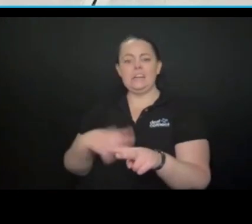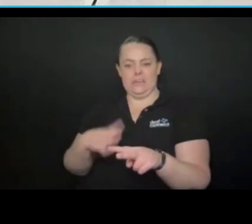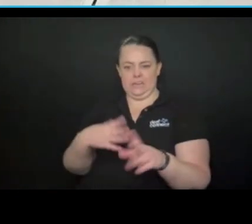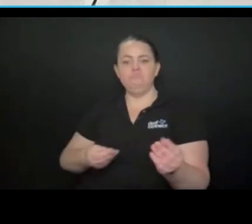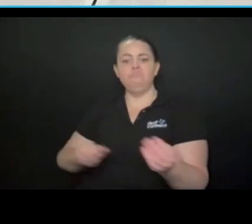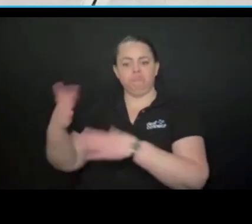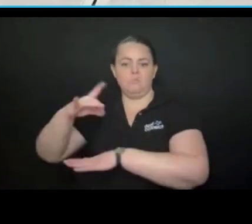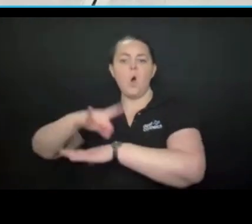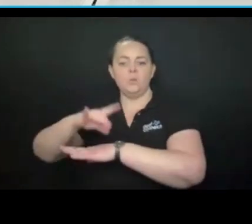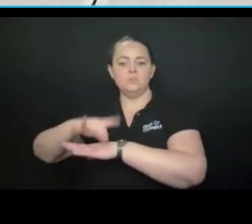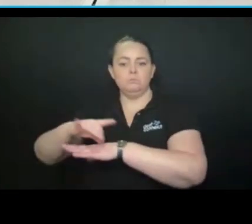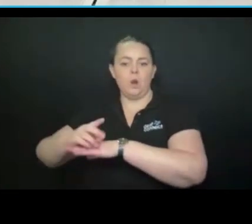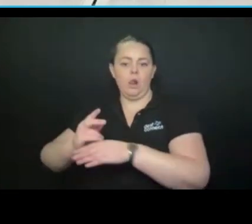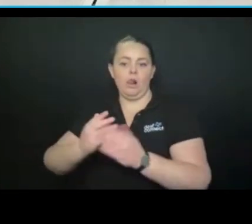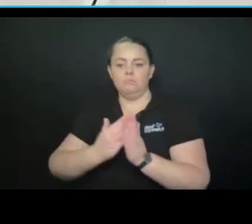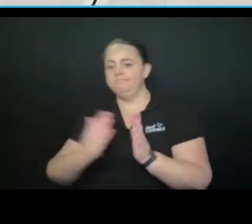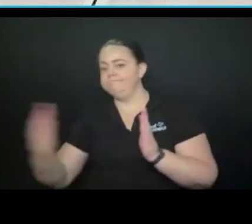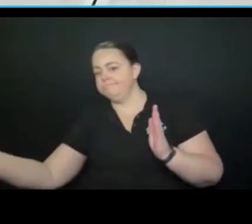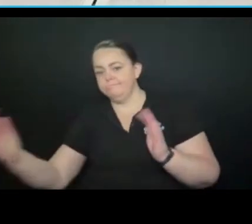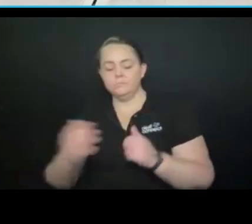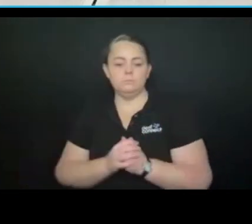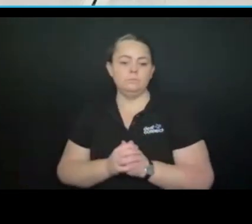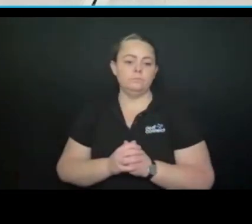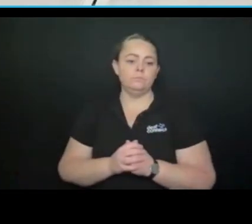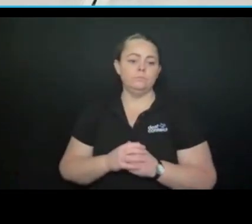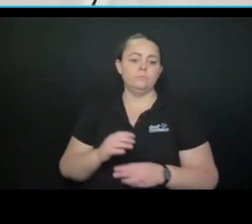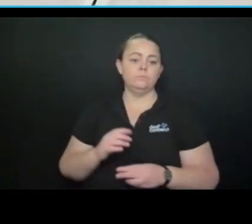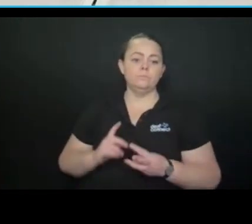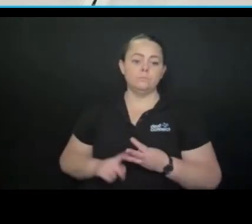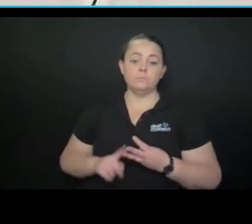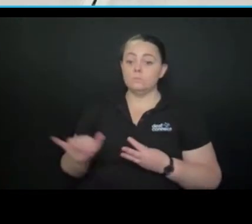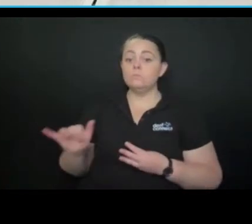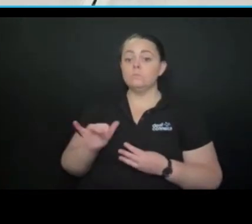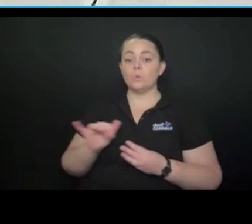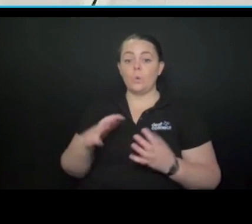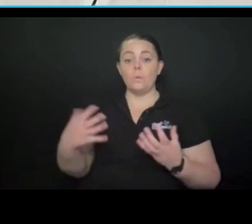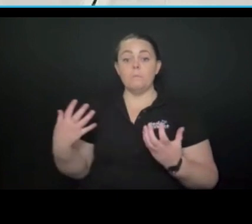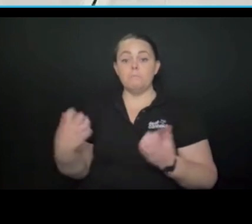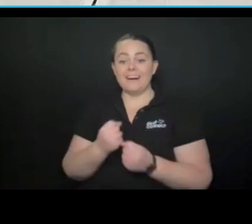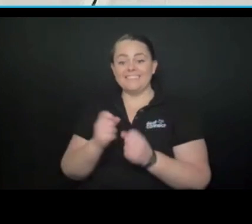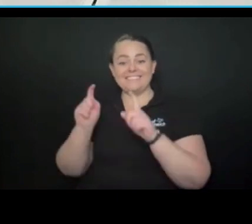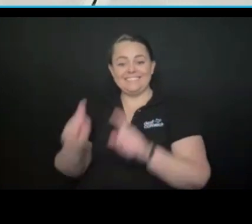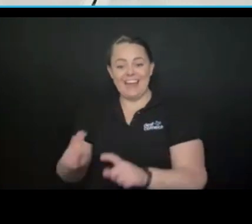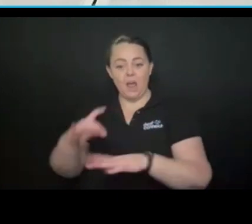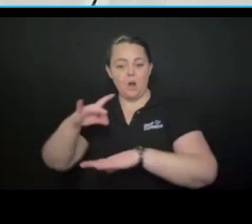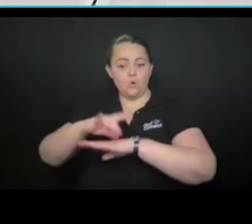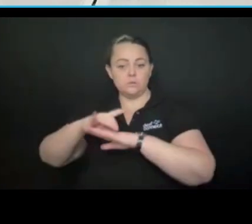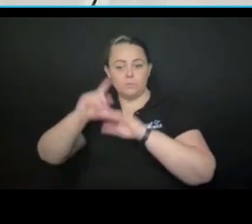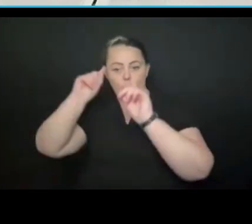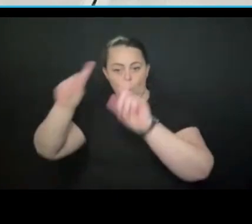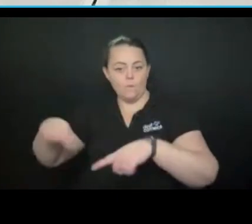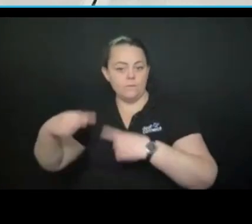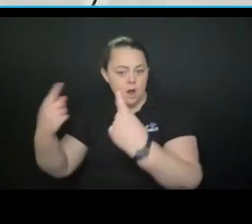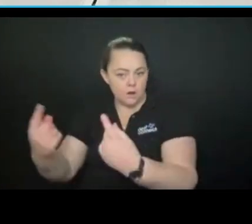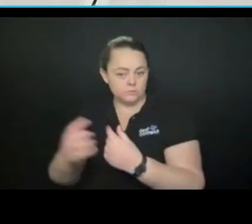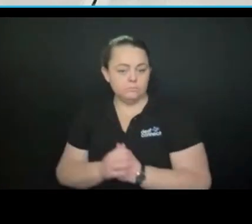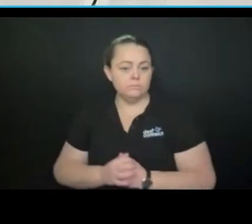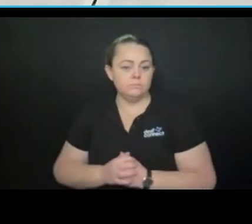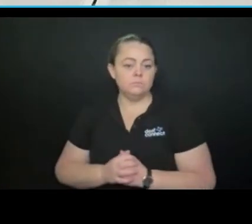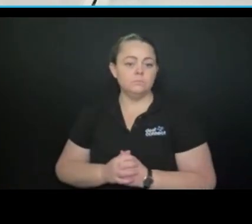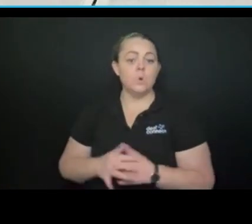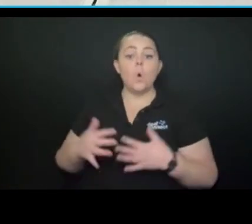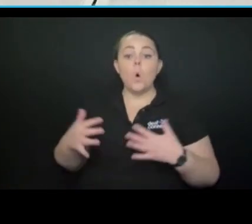department presentations or hospital admissions during the quarter, and those that were excluded because they were absent from